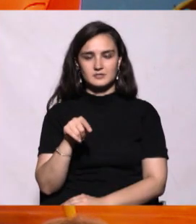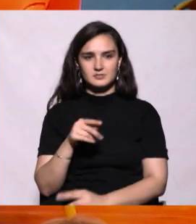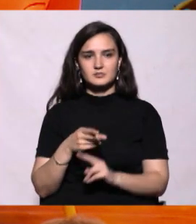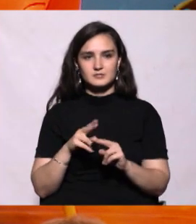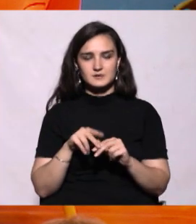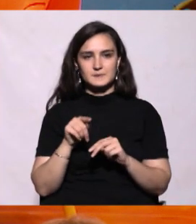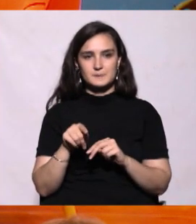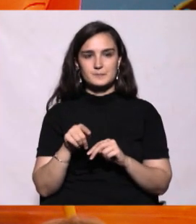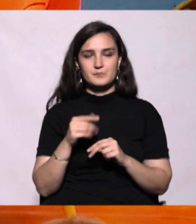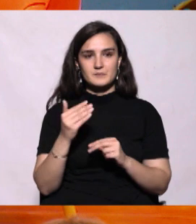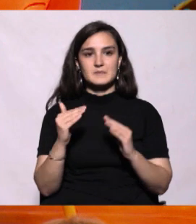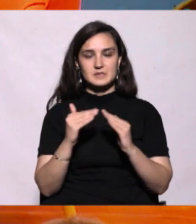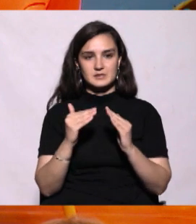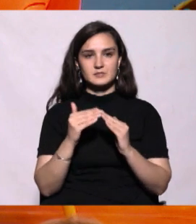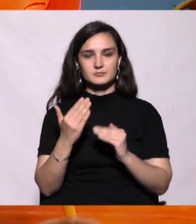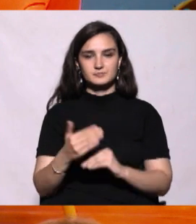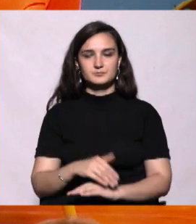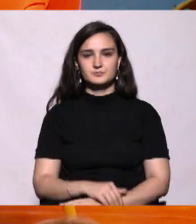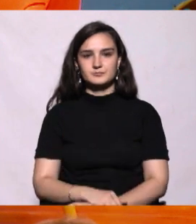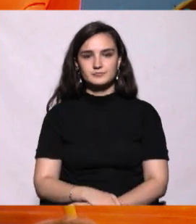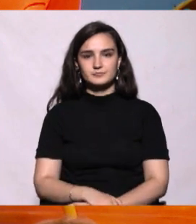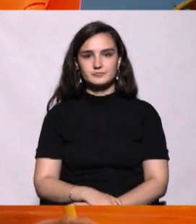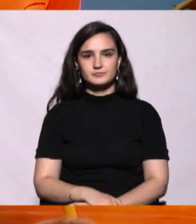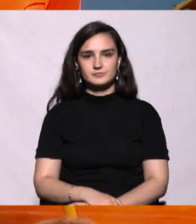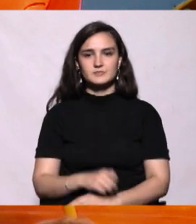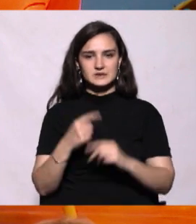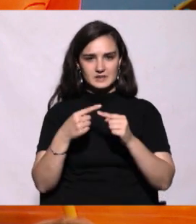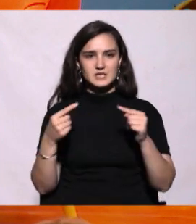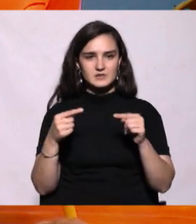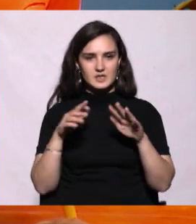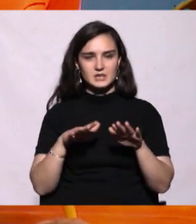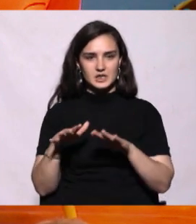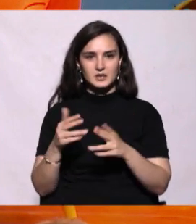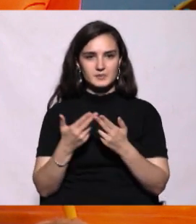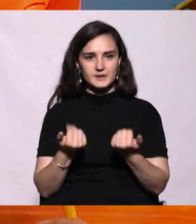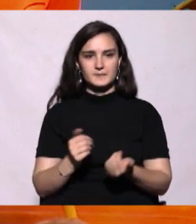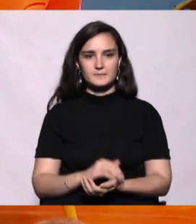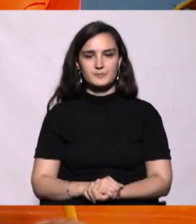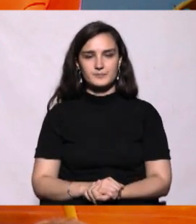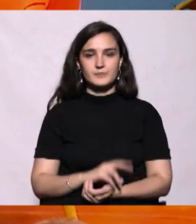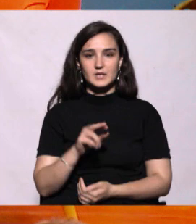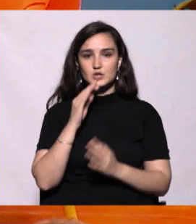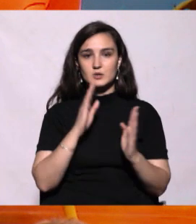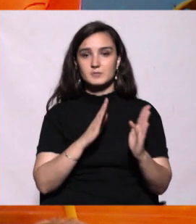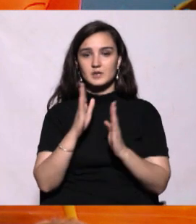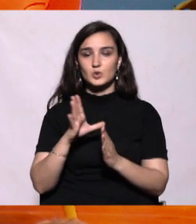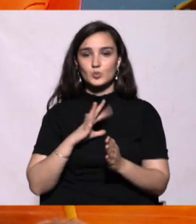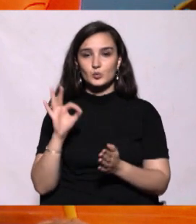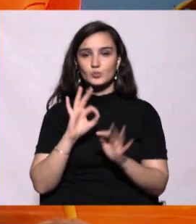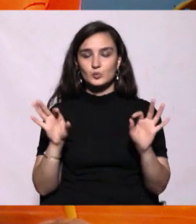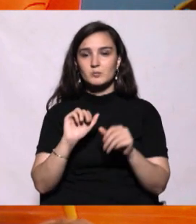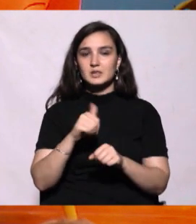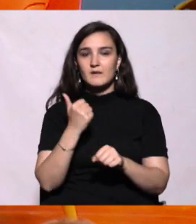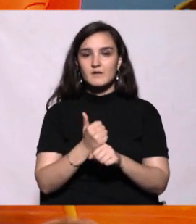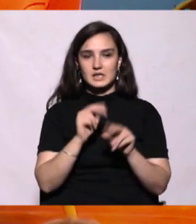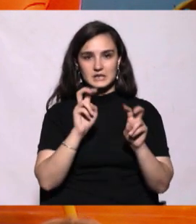Baskerville Hall, Grimpenmire, and a few other places as well. Yes, and then we talked about the